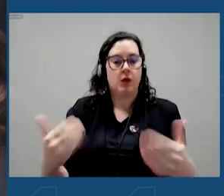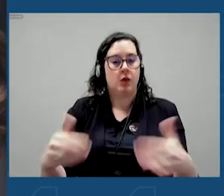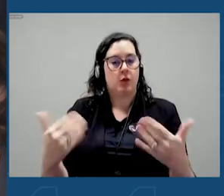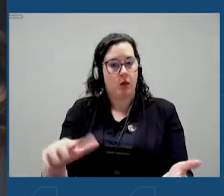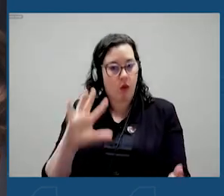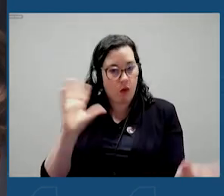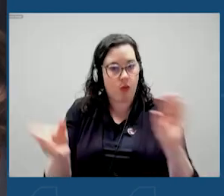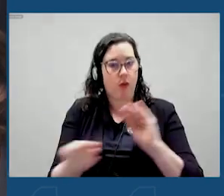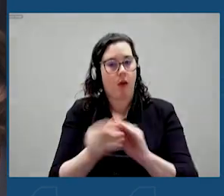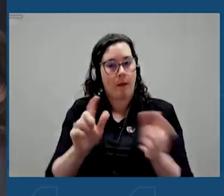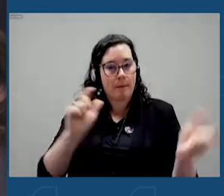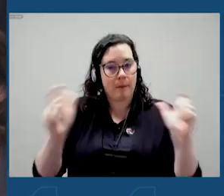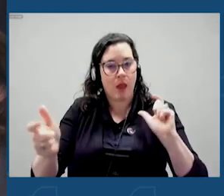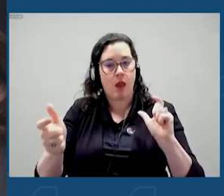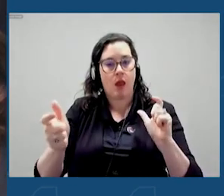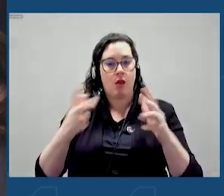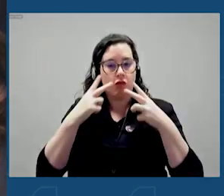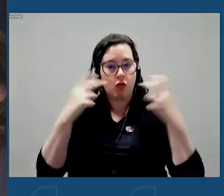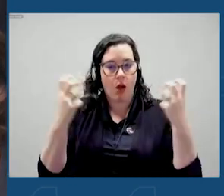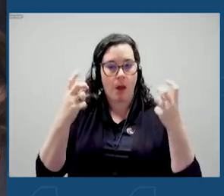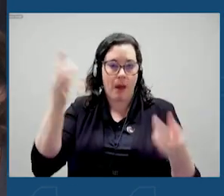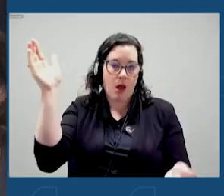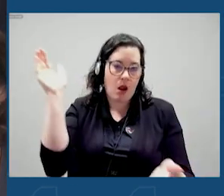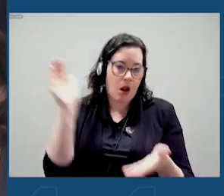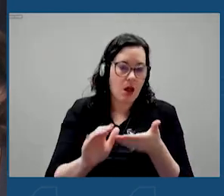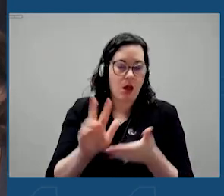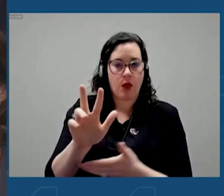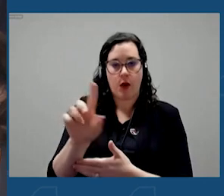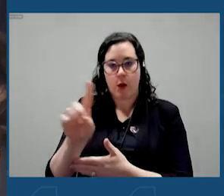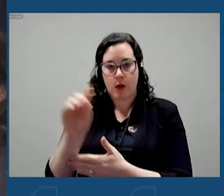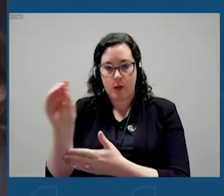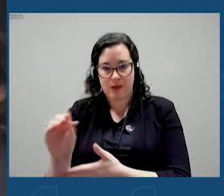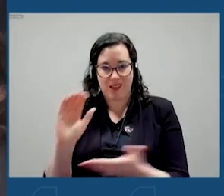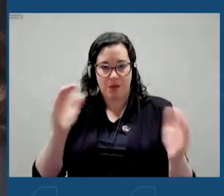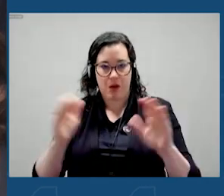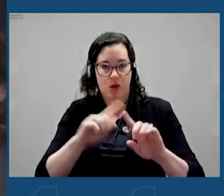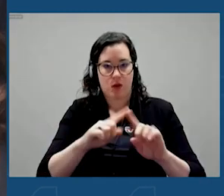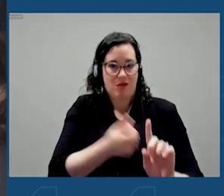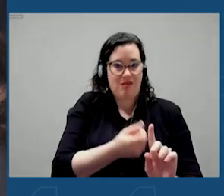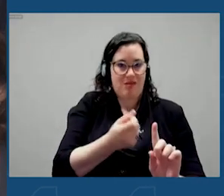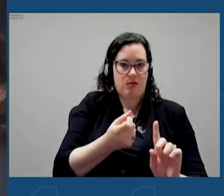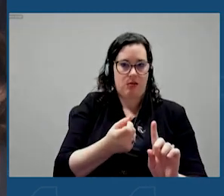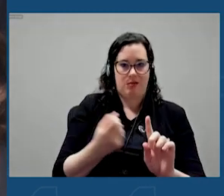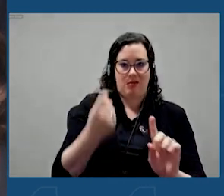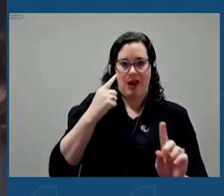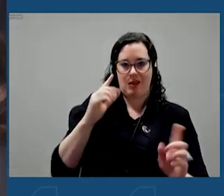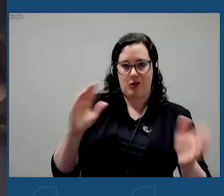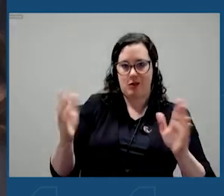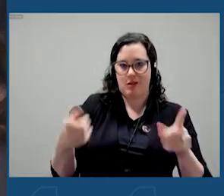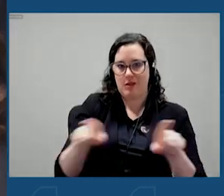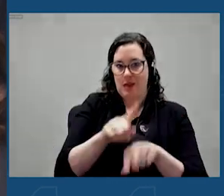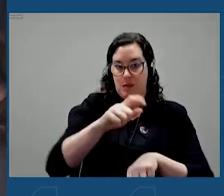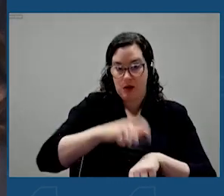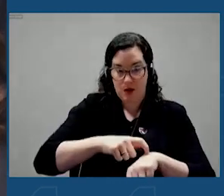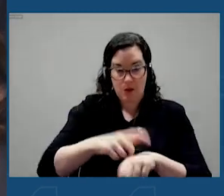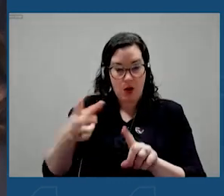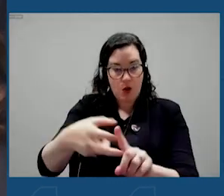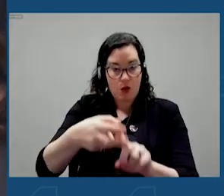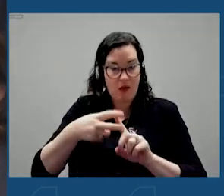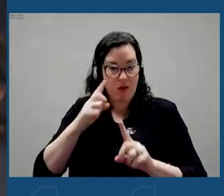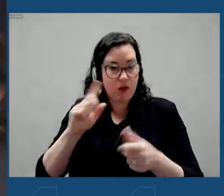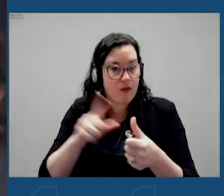the subway system is down 31% versus last year. With arrests this year alone for the first 3